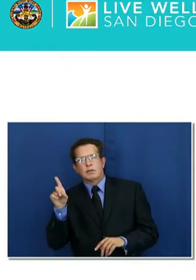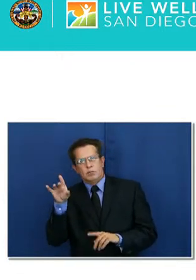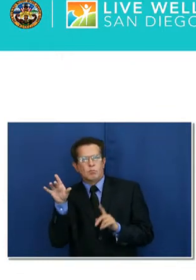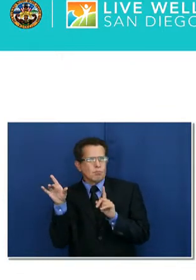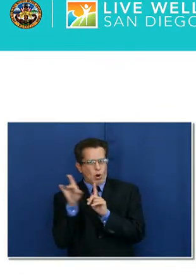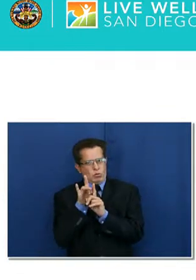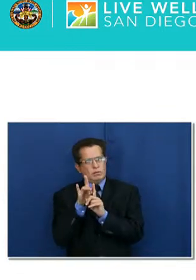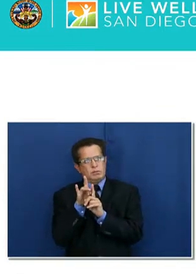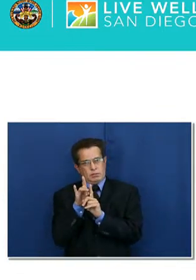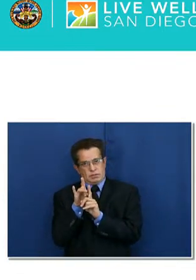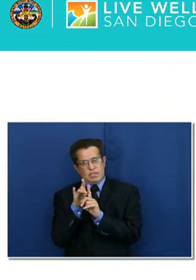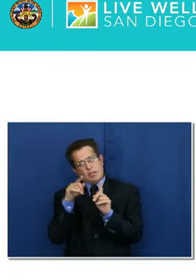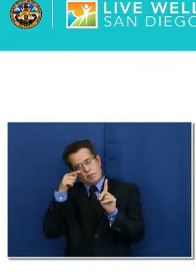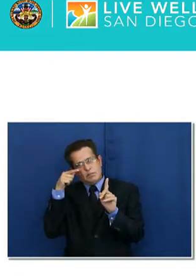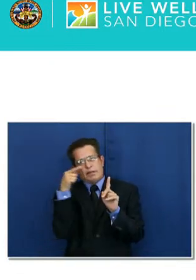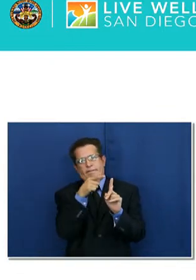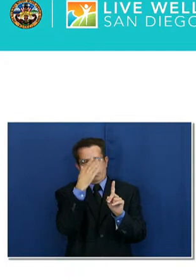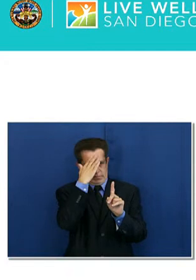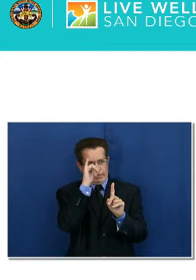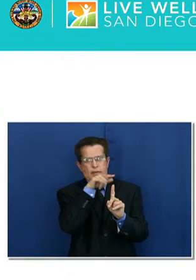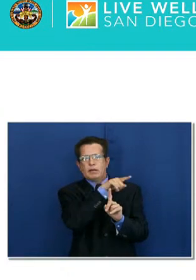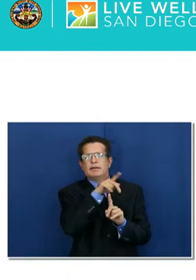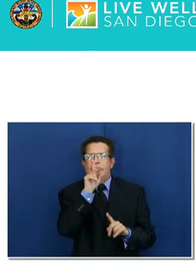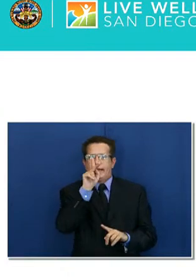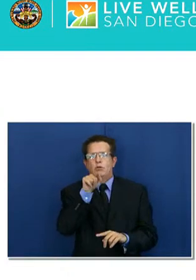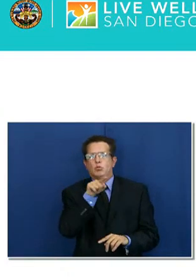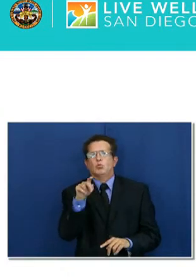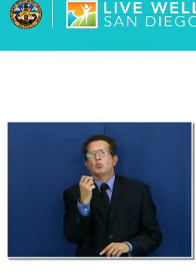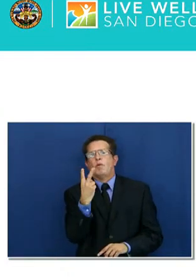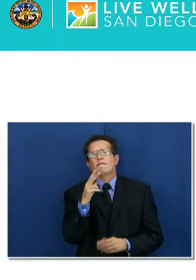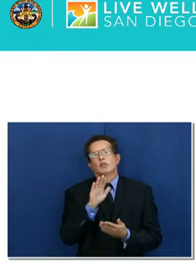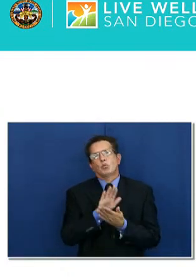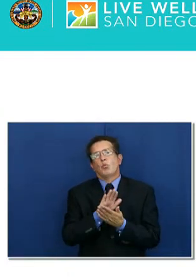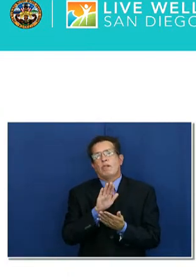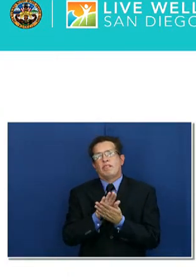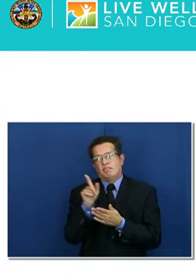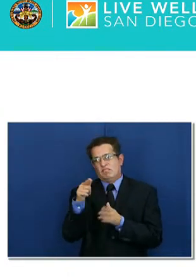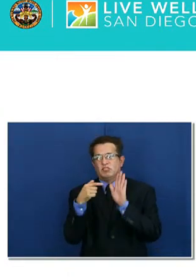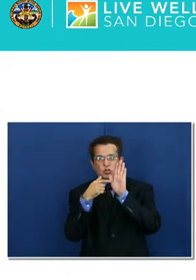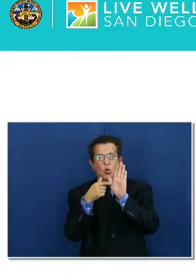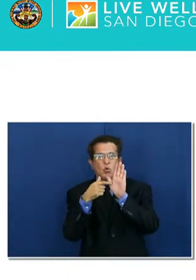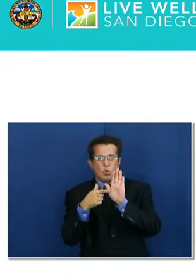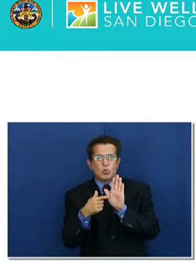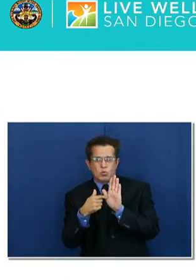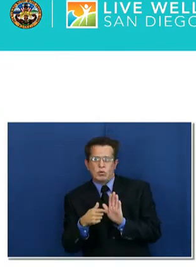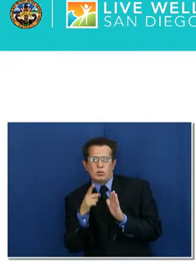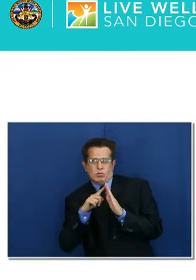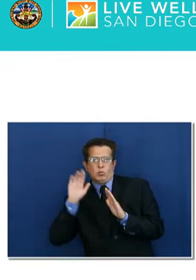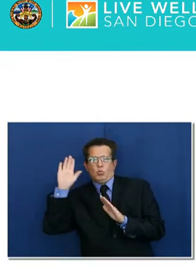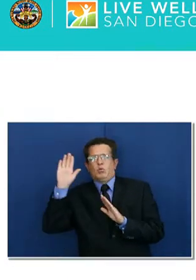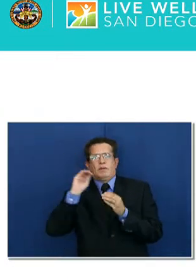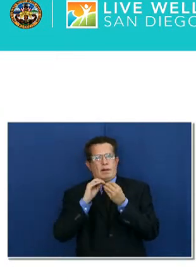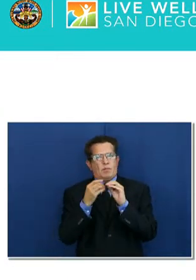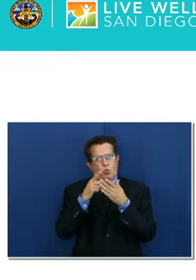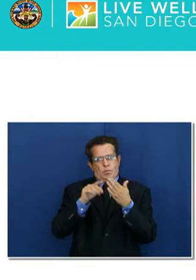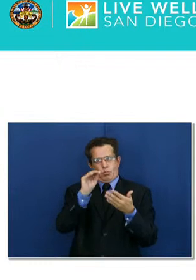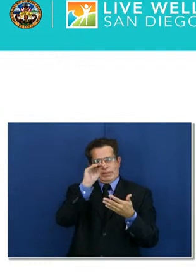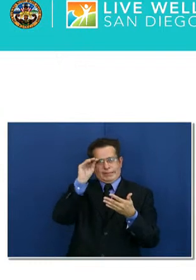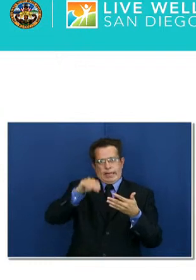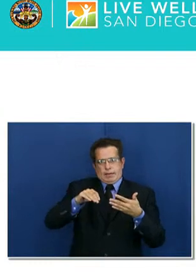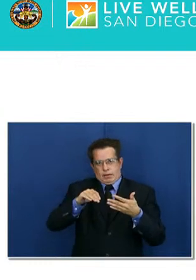exposure specifically in K through 12 schools. So as you can see from these data, the number